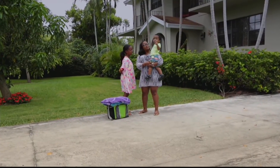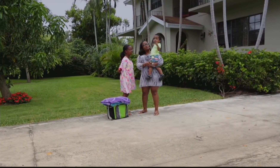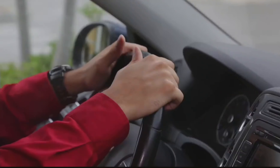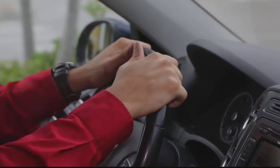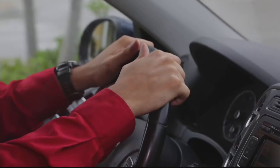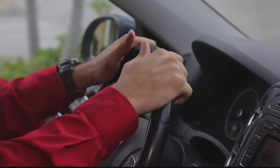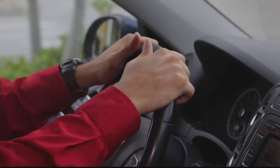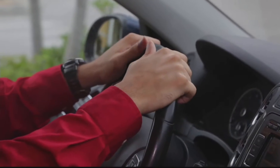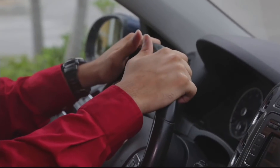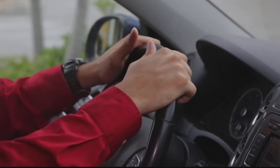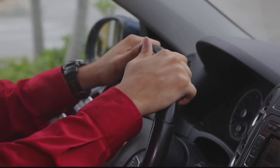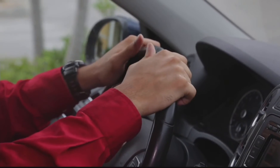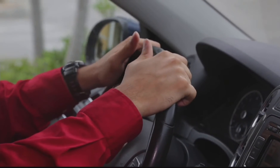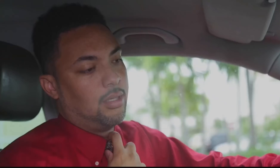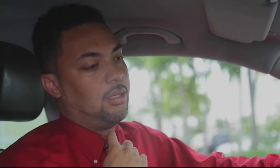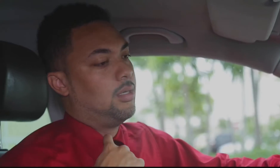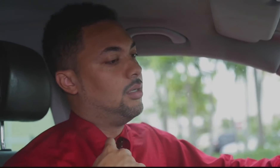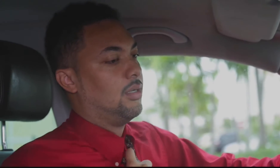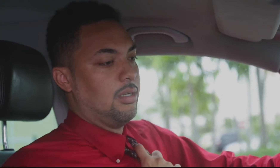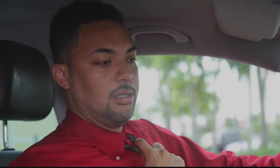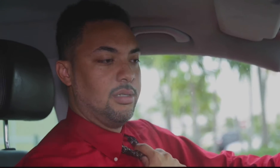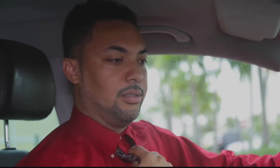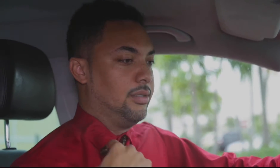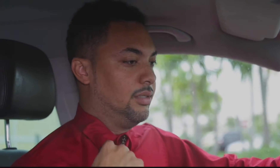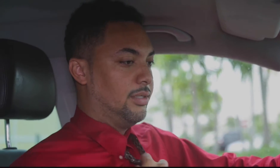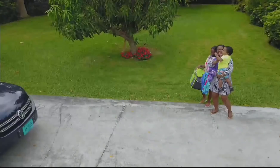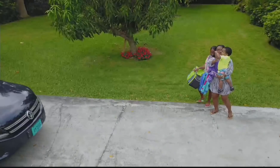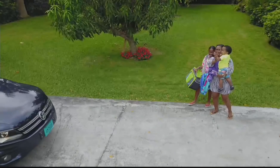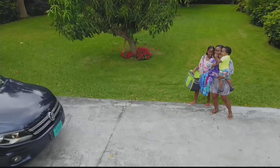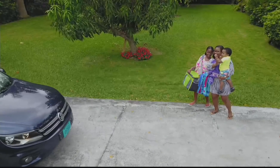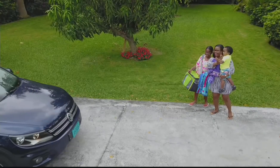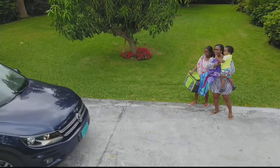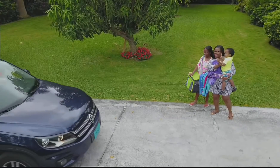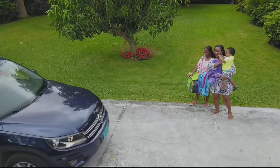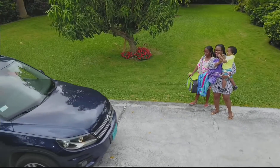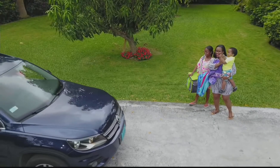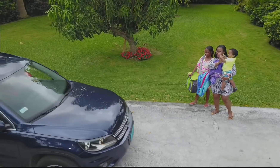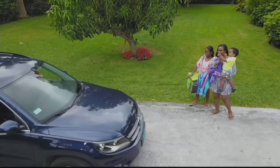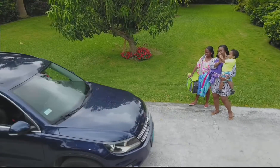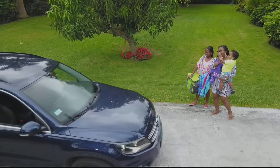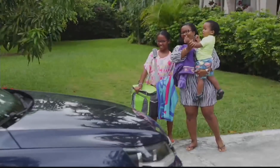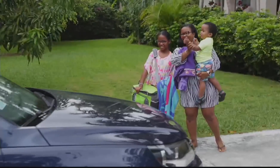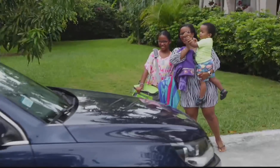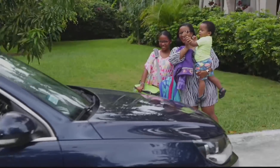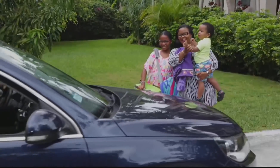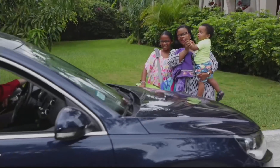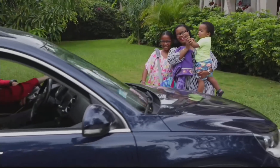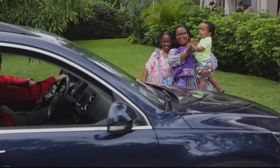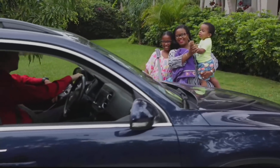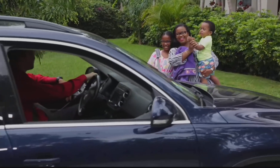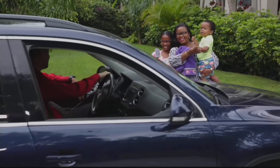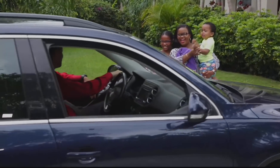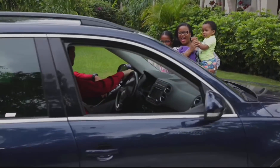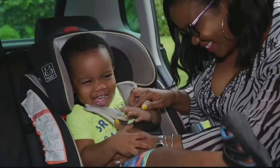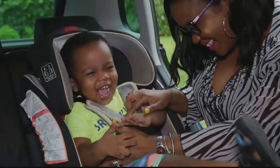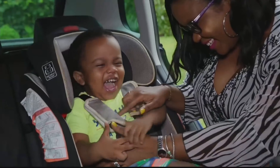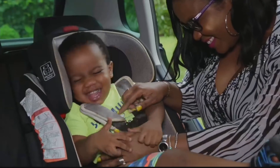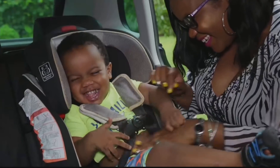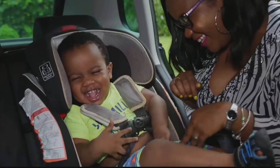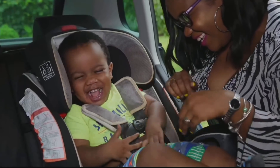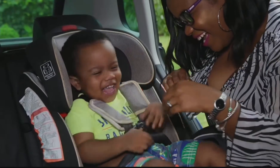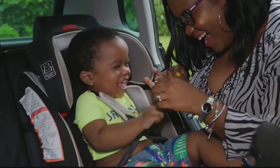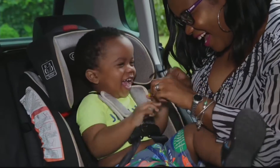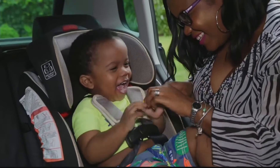Shell Unleaded improves your fuel economy, giving increased miles per gallon, allowing you to do more of what you really want.